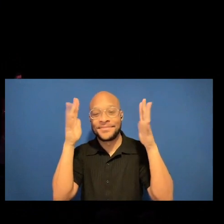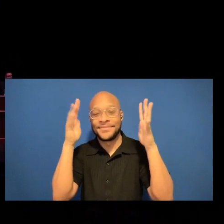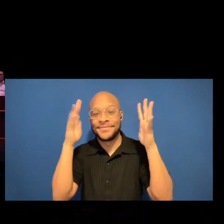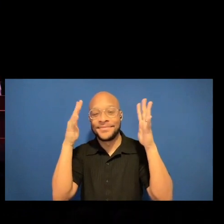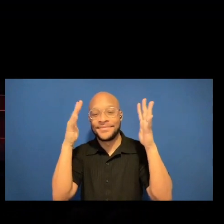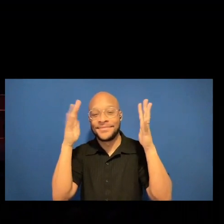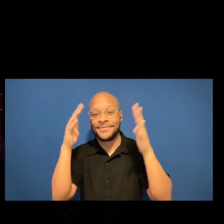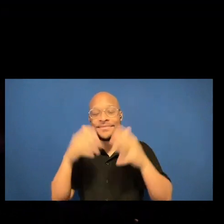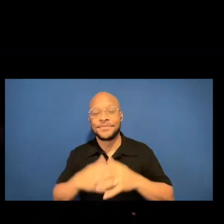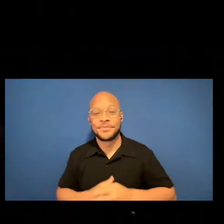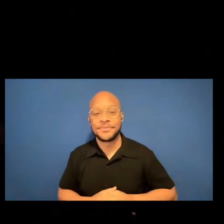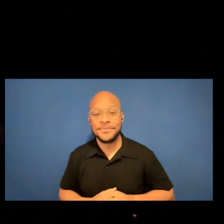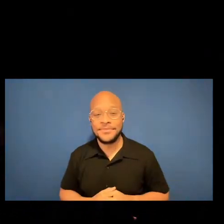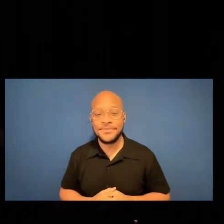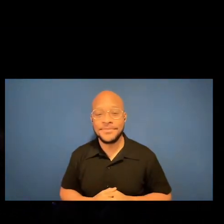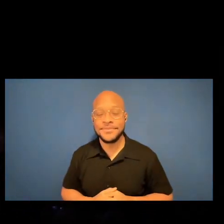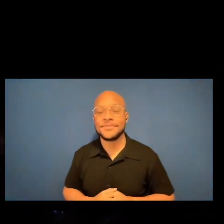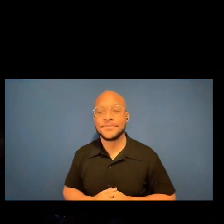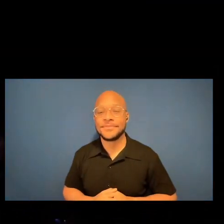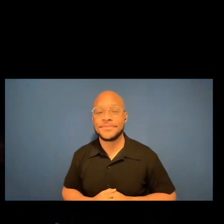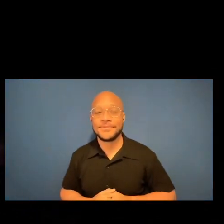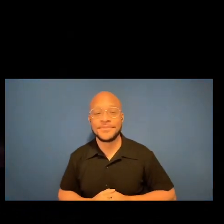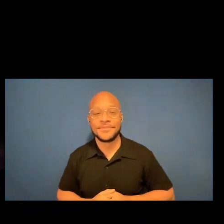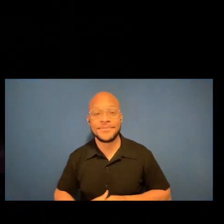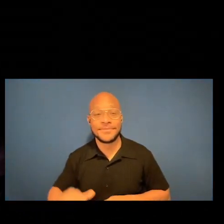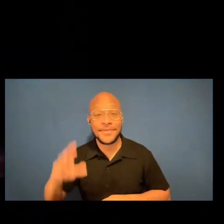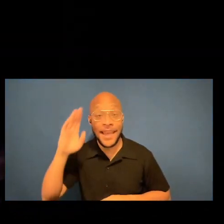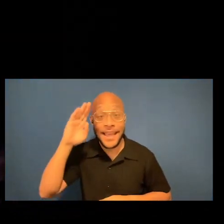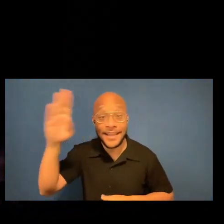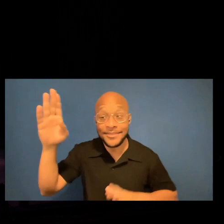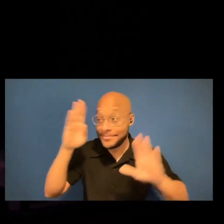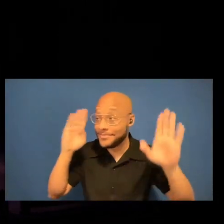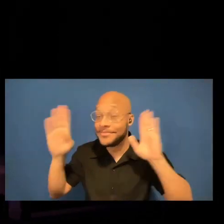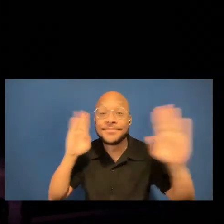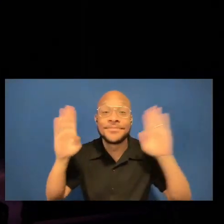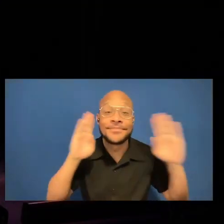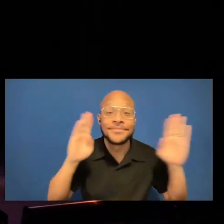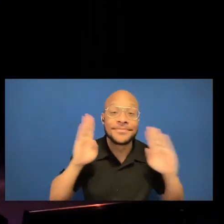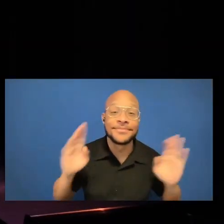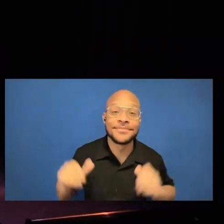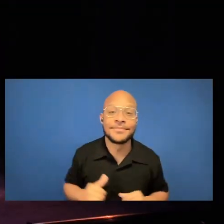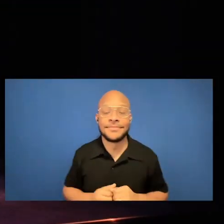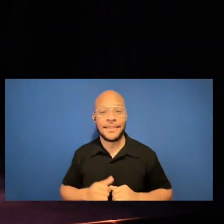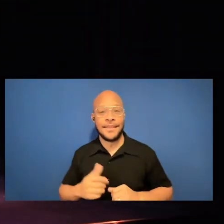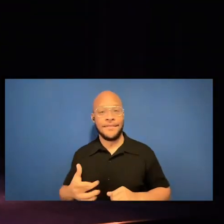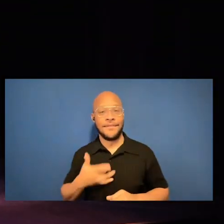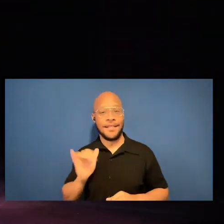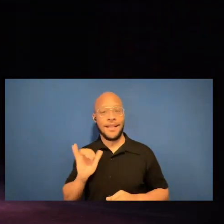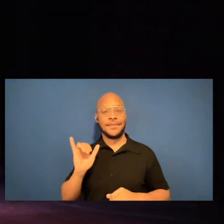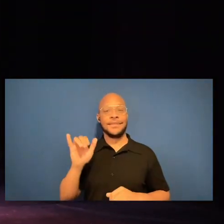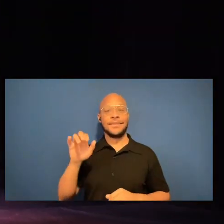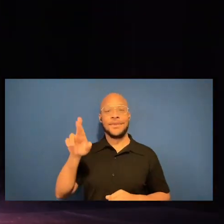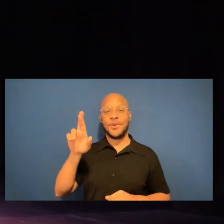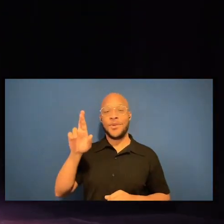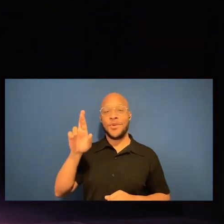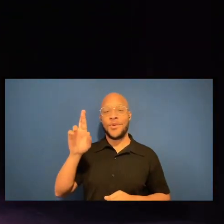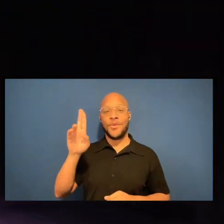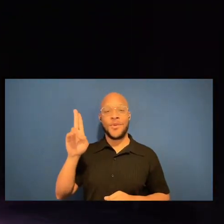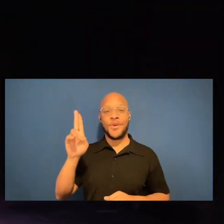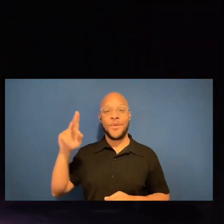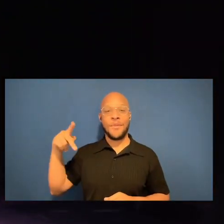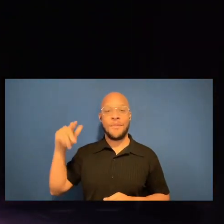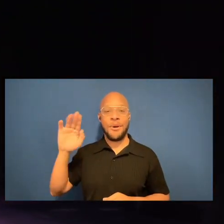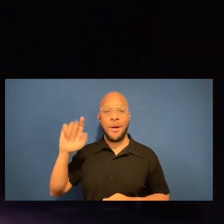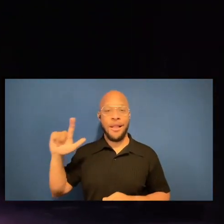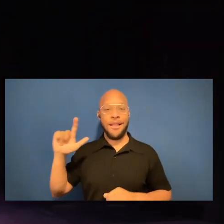Hey, hello, hello. I feel like RuPaul's entering the workroom all of a sudden. For those who watch RuPaul,